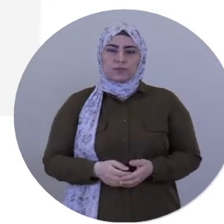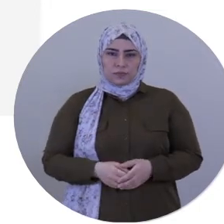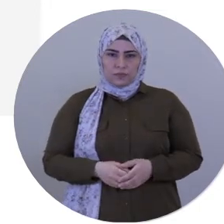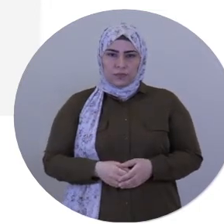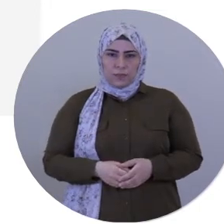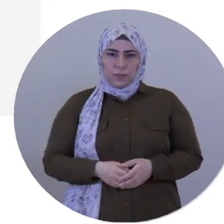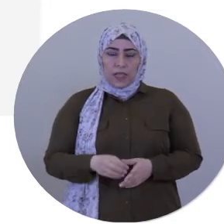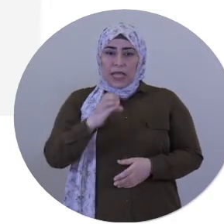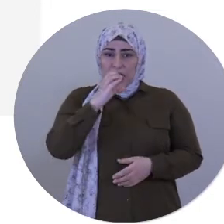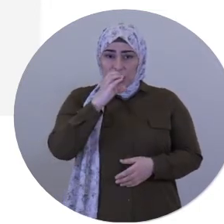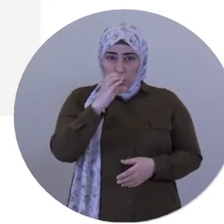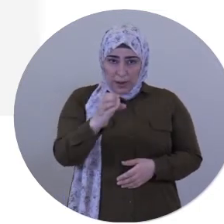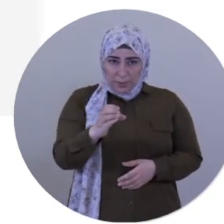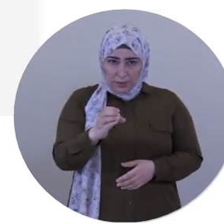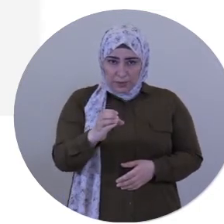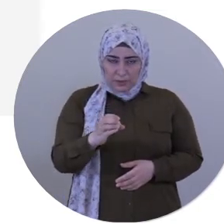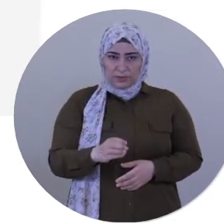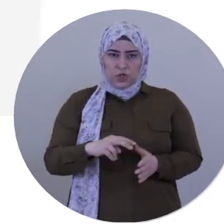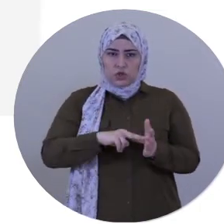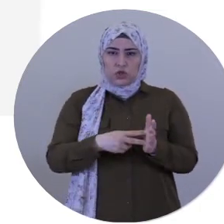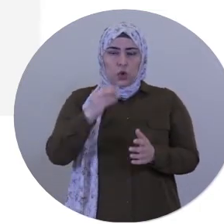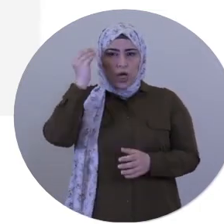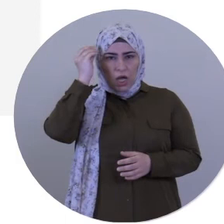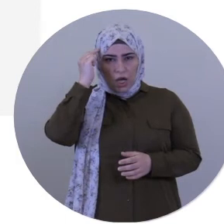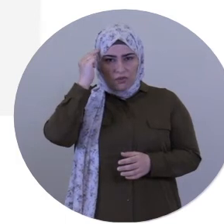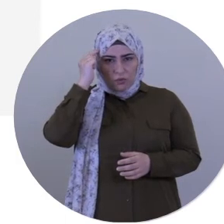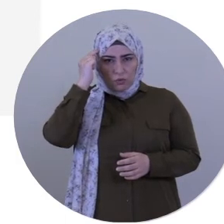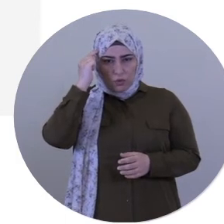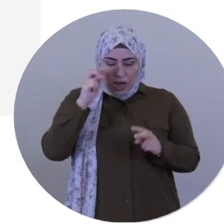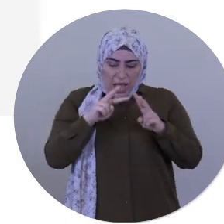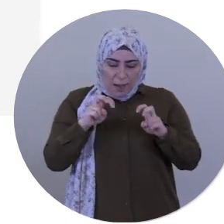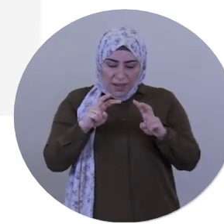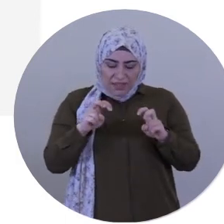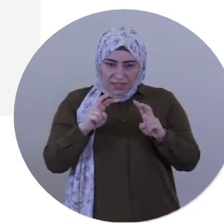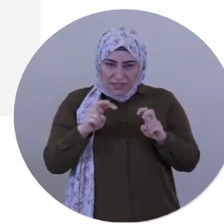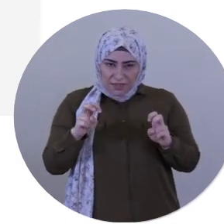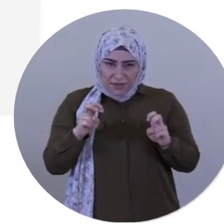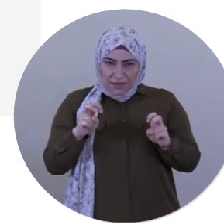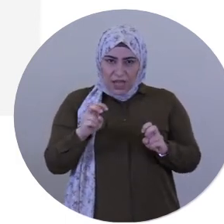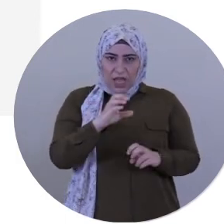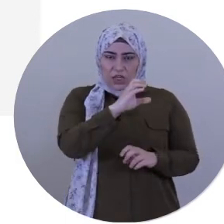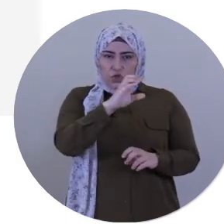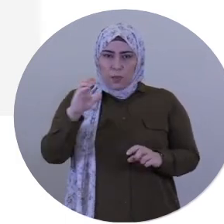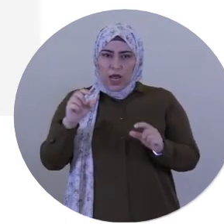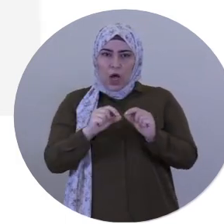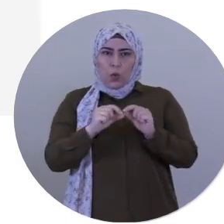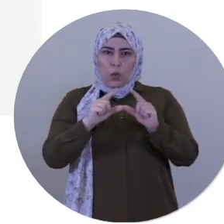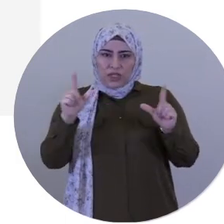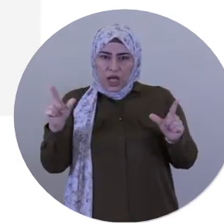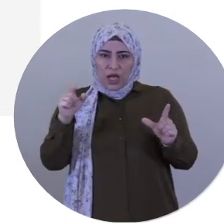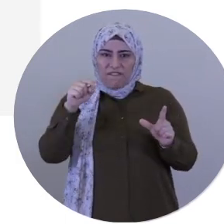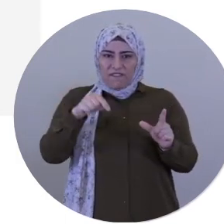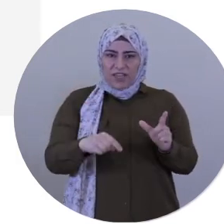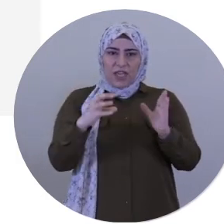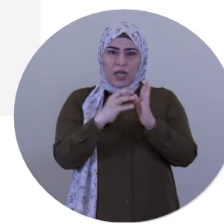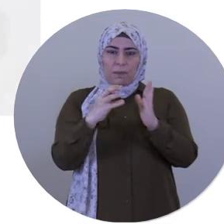expressed in the paragraph. You can also scan the paragraph. Try to understand the question carefully and